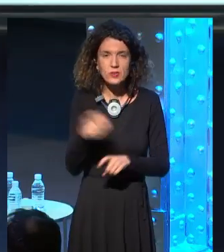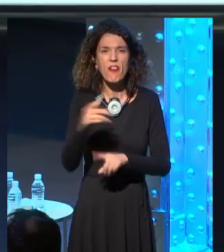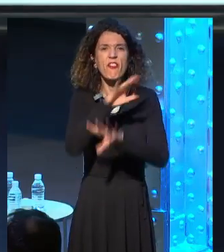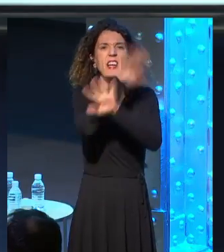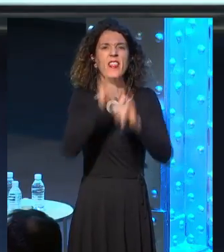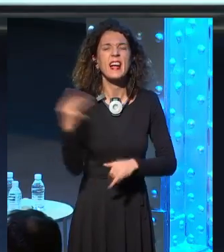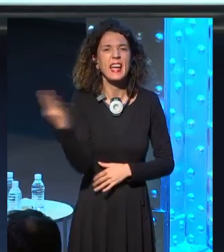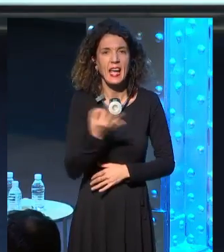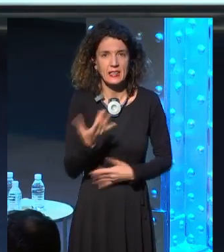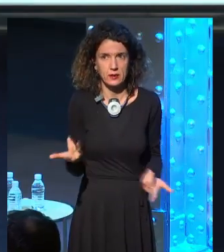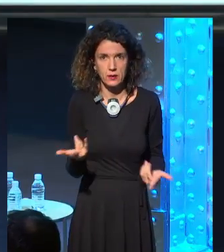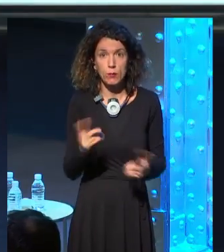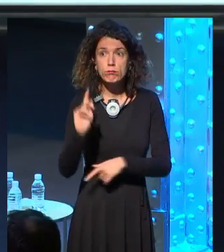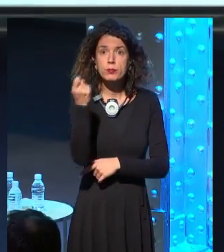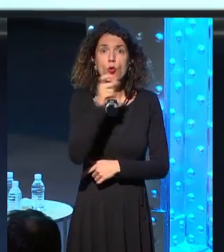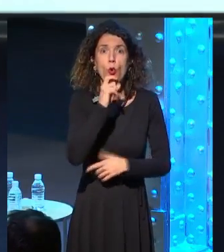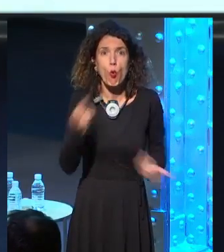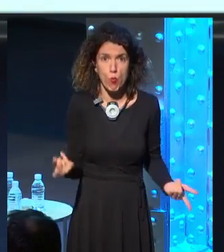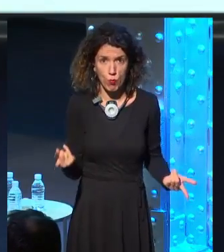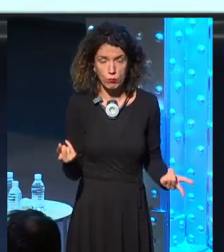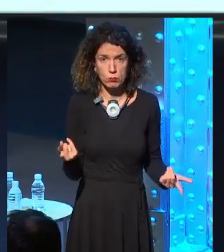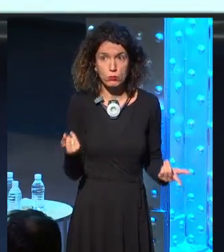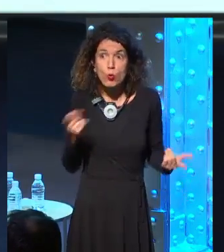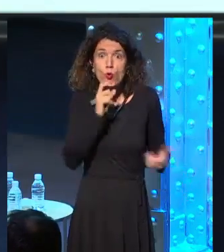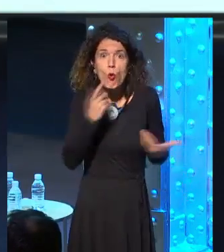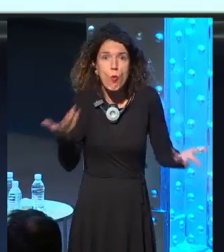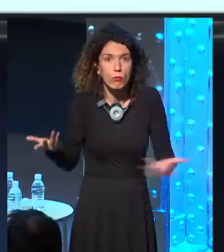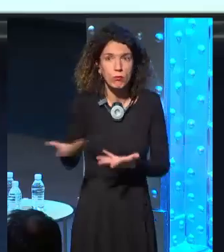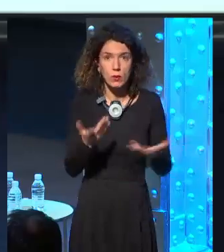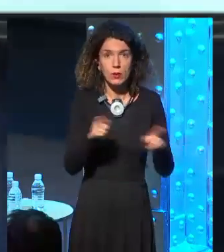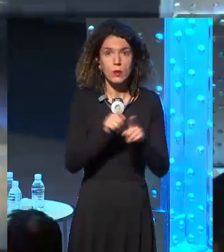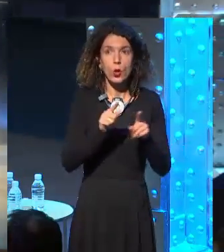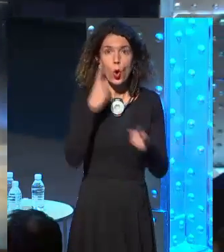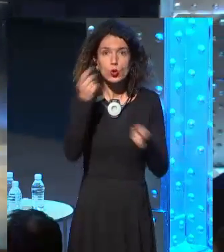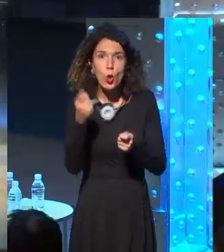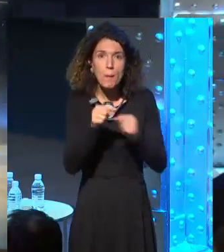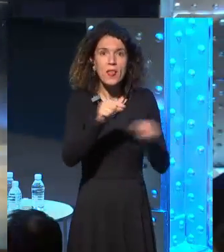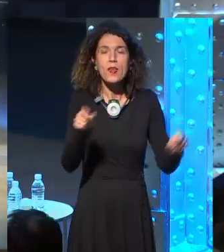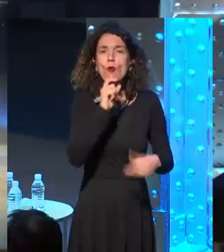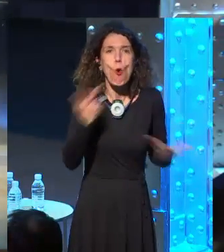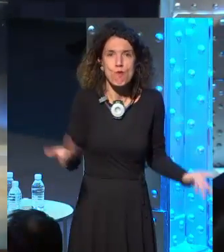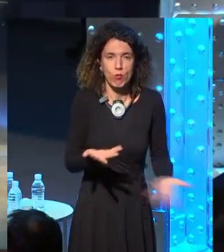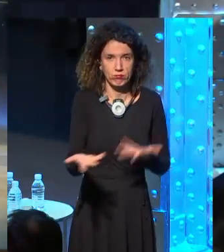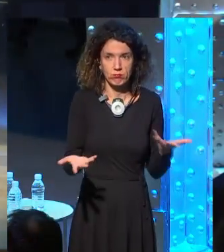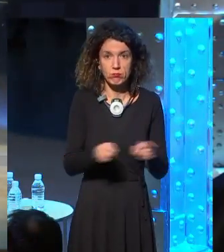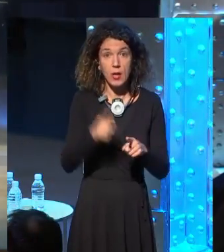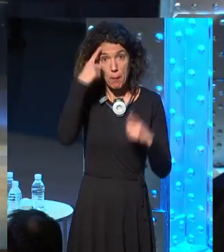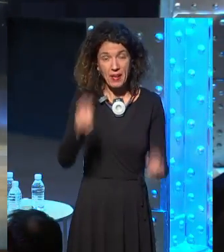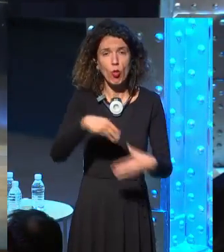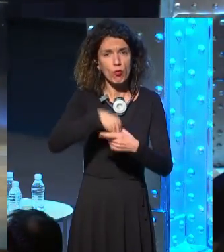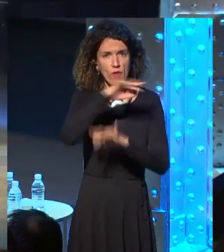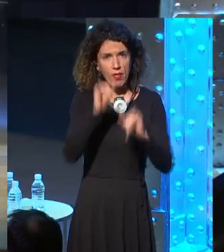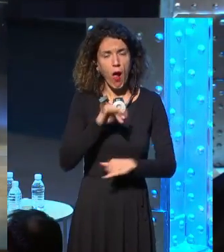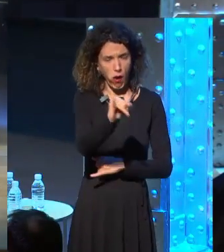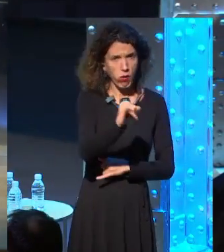has been wondering about since the beginning. What is happiness and how to achieve it and how to measure it.